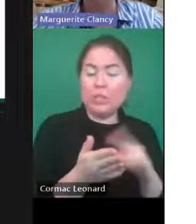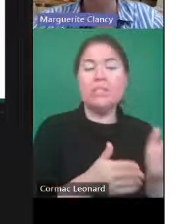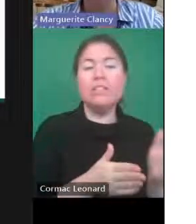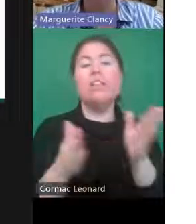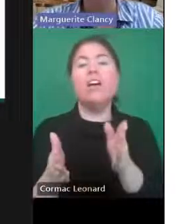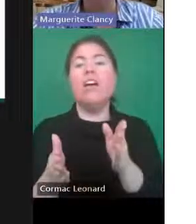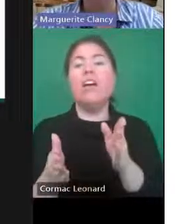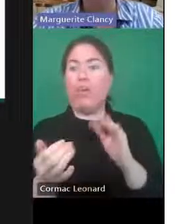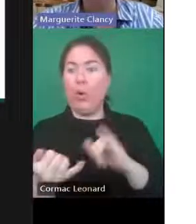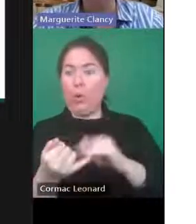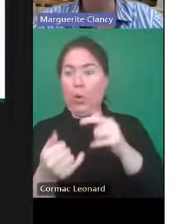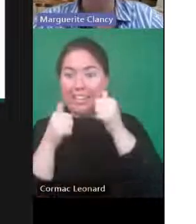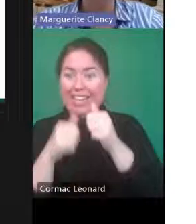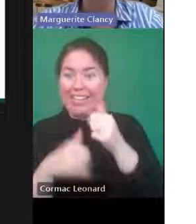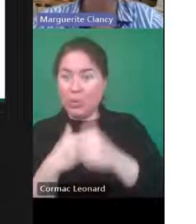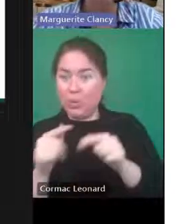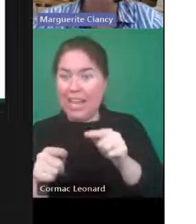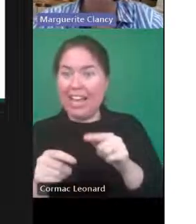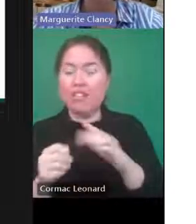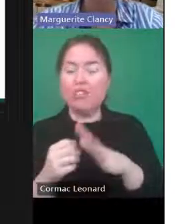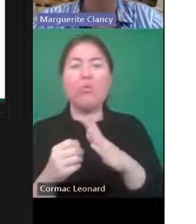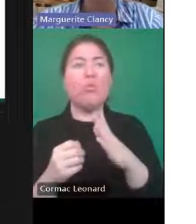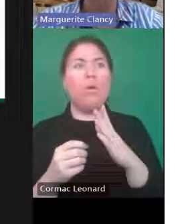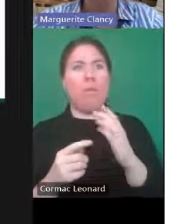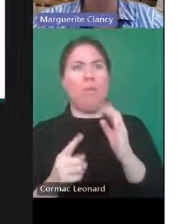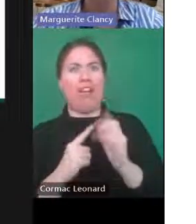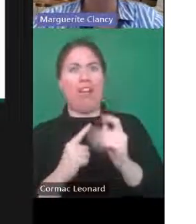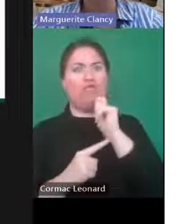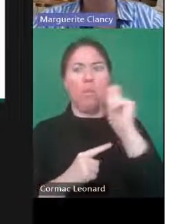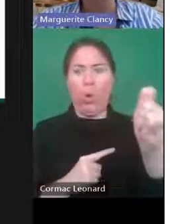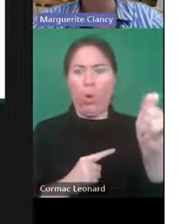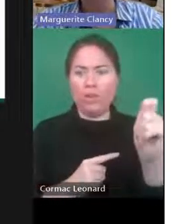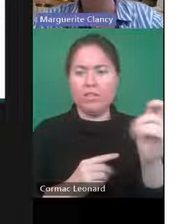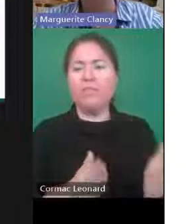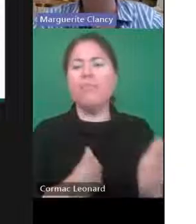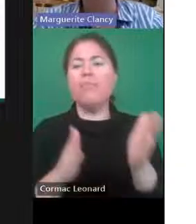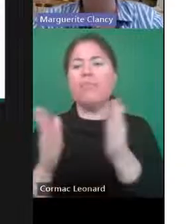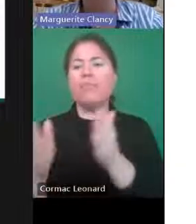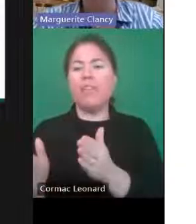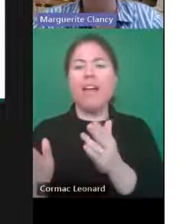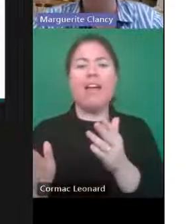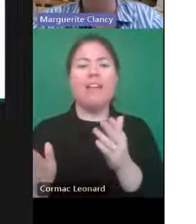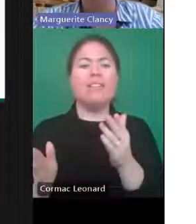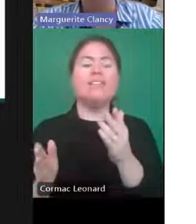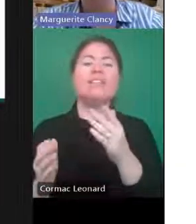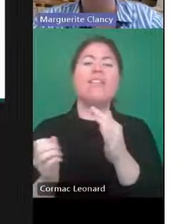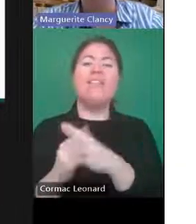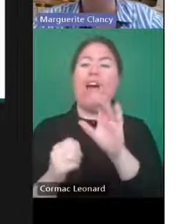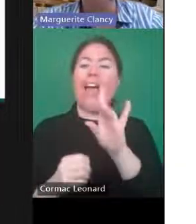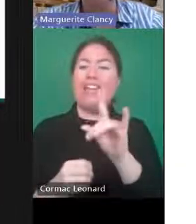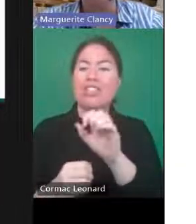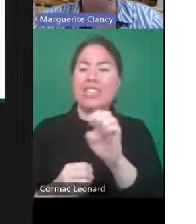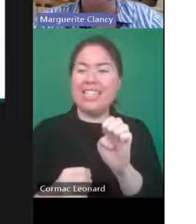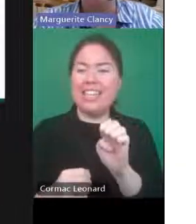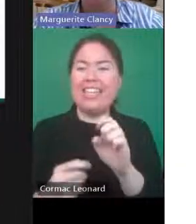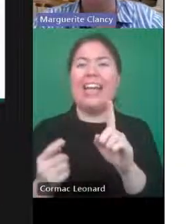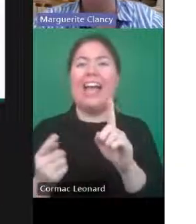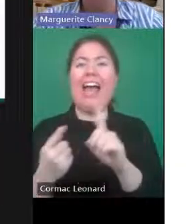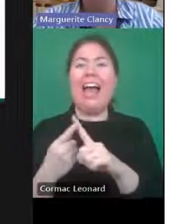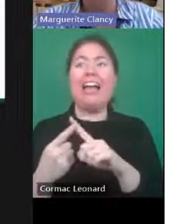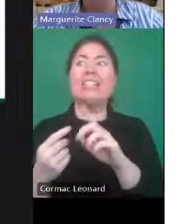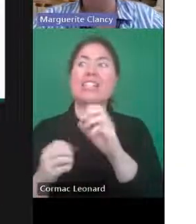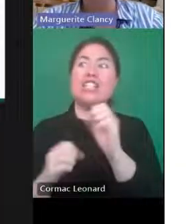today who are coming on reporting in a professional capacity. And then there's a separate channel for our HSE and HSE funded